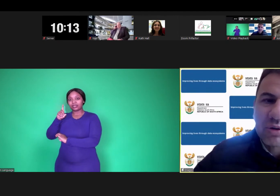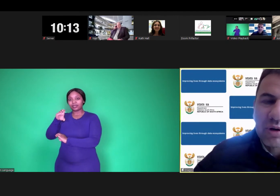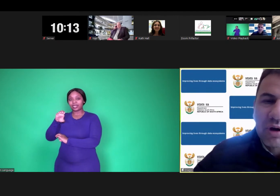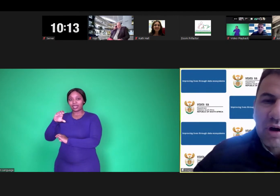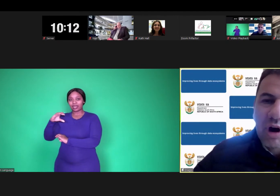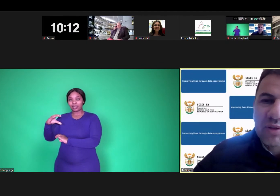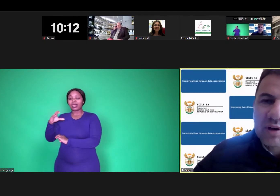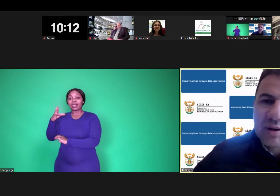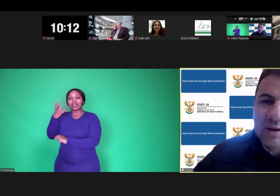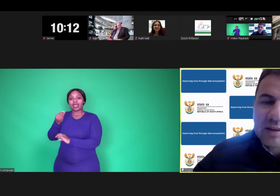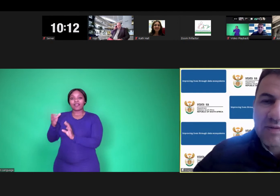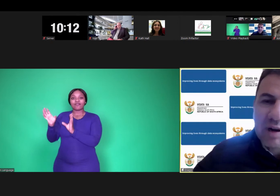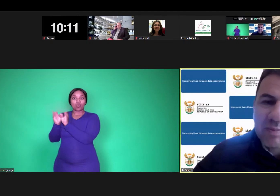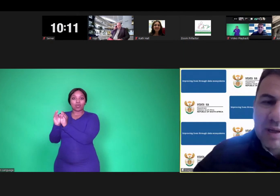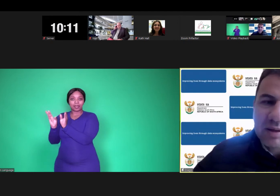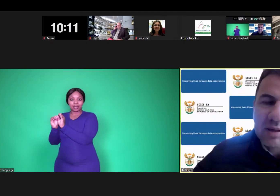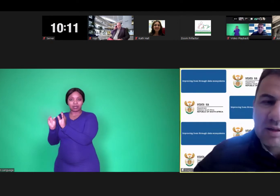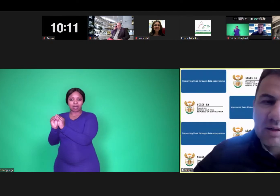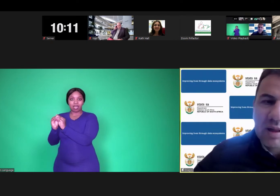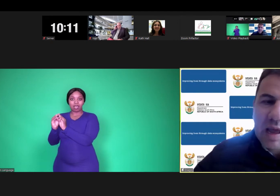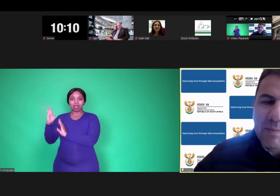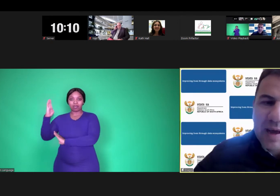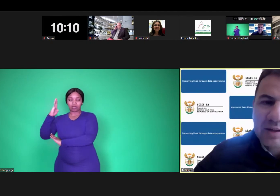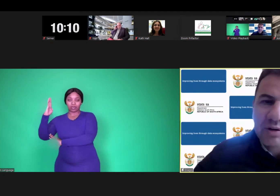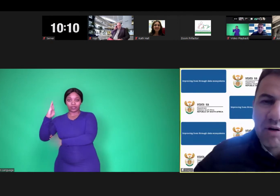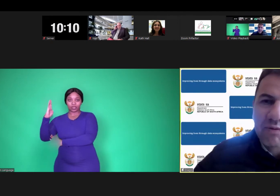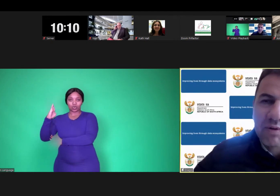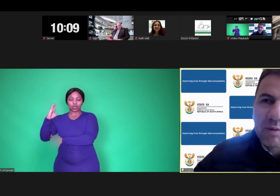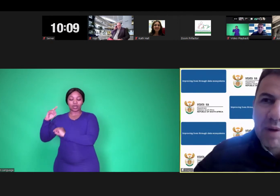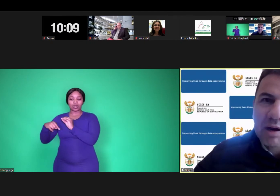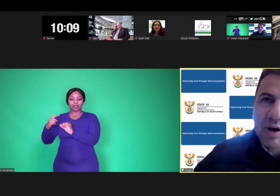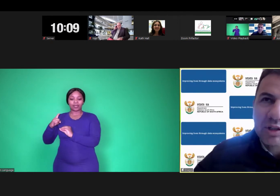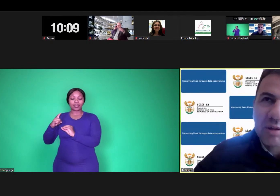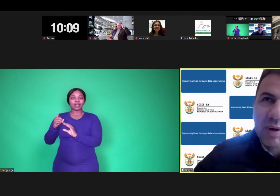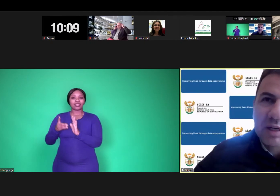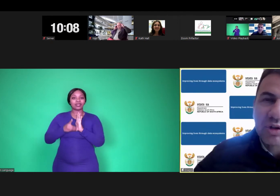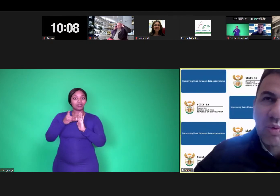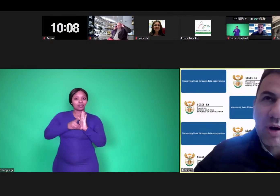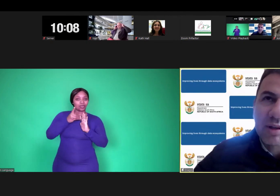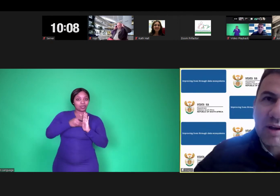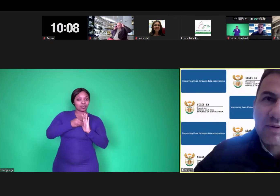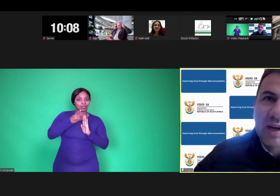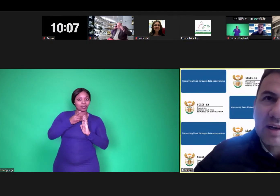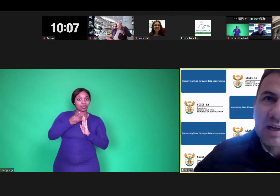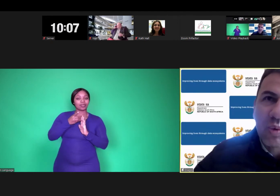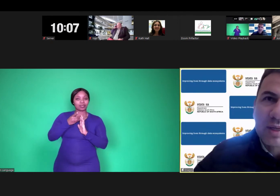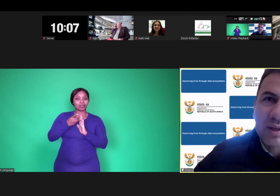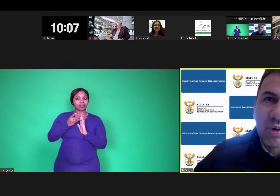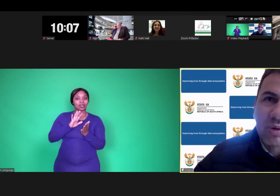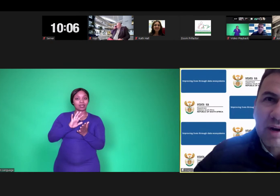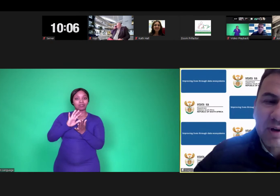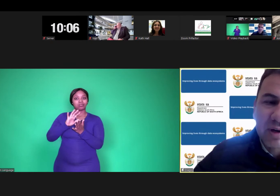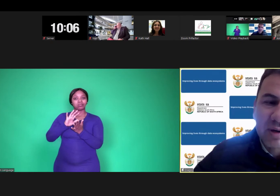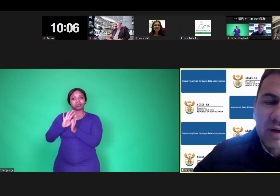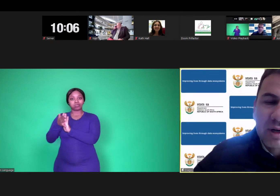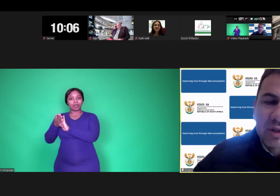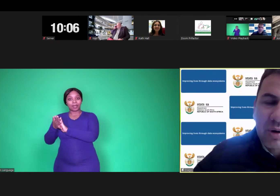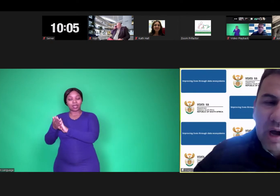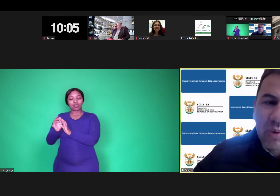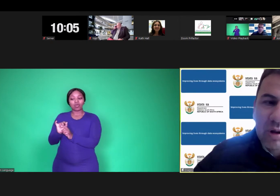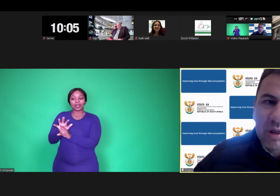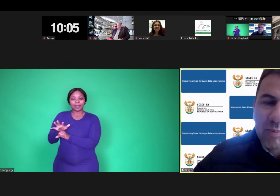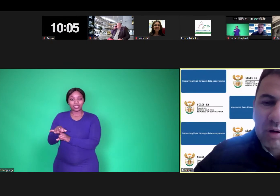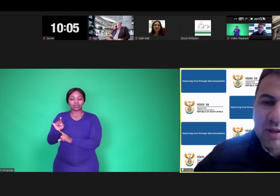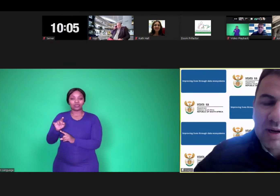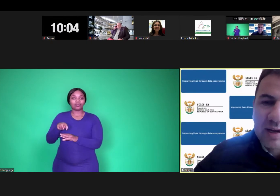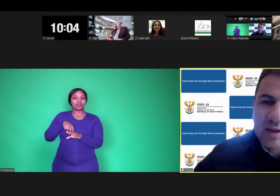this afternoon on the developmental impact of migration based on work that they've done in West and North Africa.